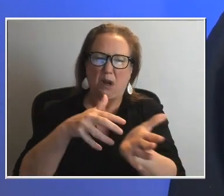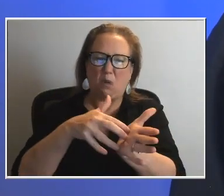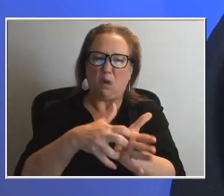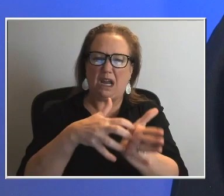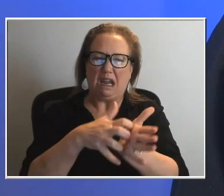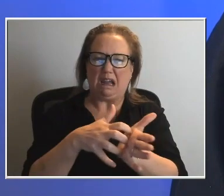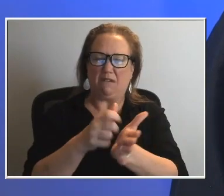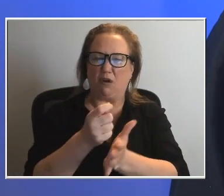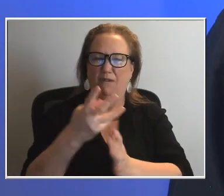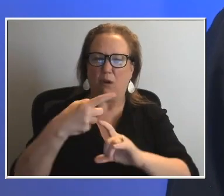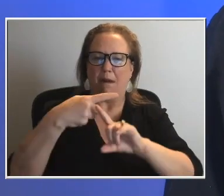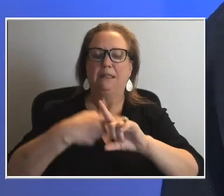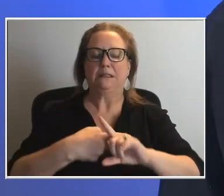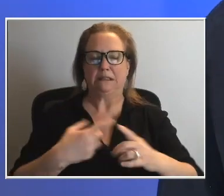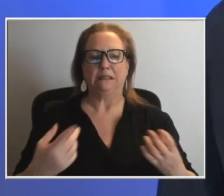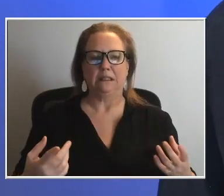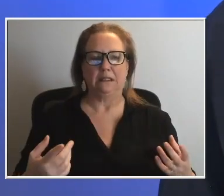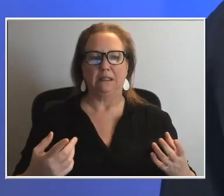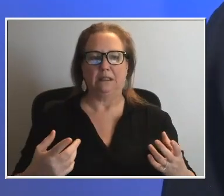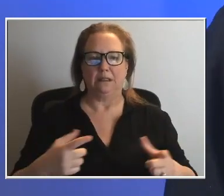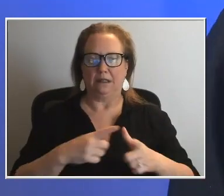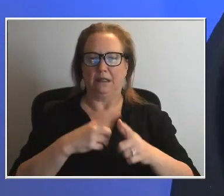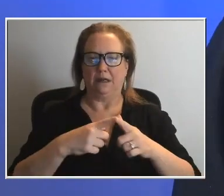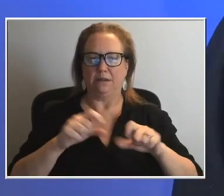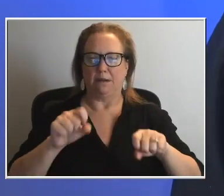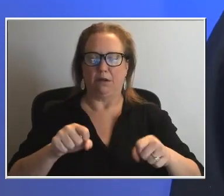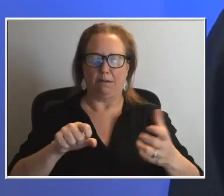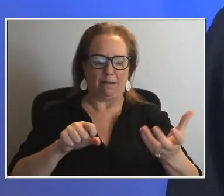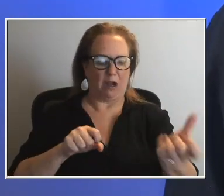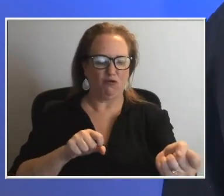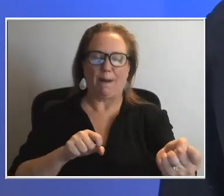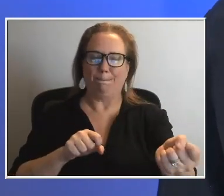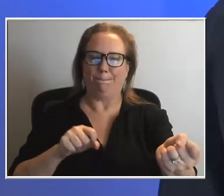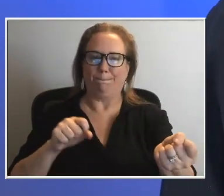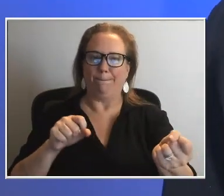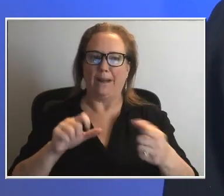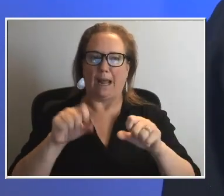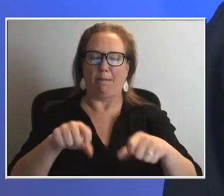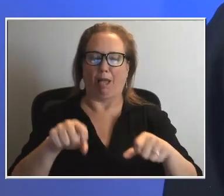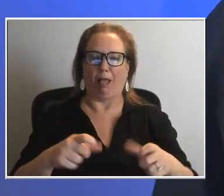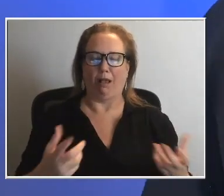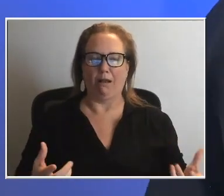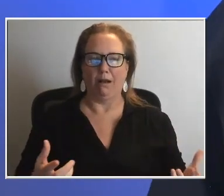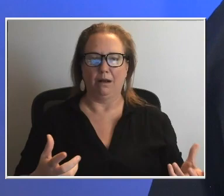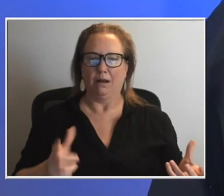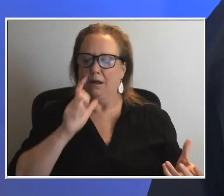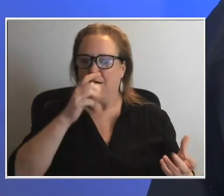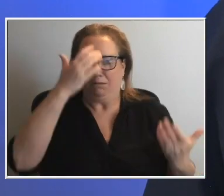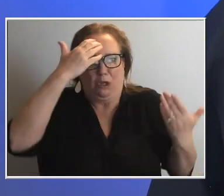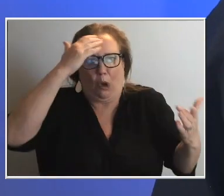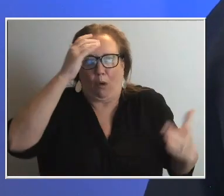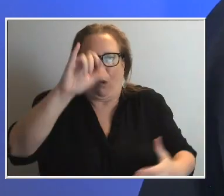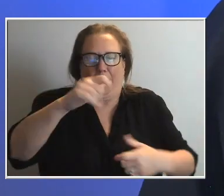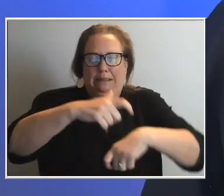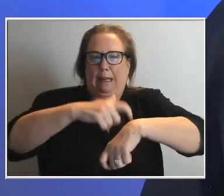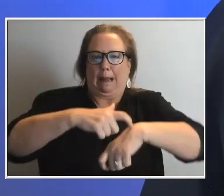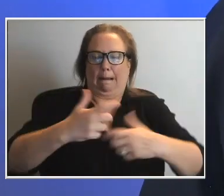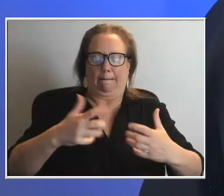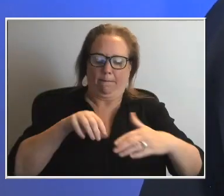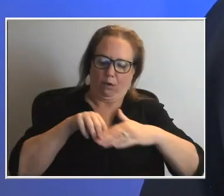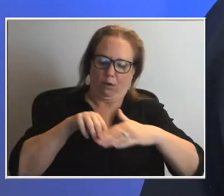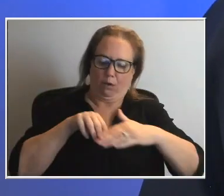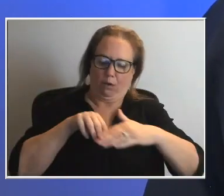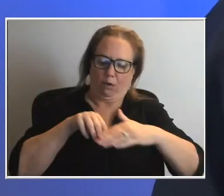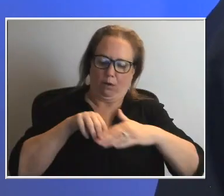few months, and then I was able to get my grip back, but it was, you know, you don't know that though. You're going into this with